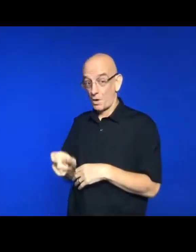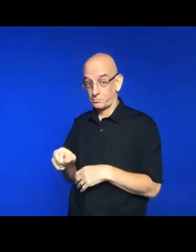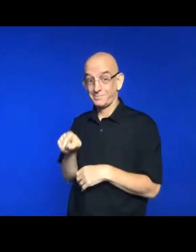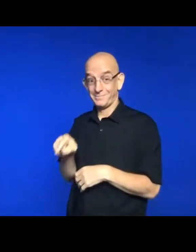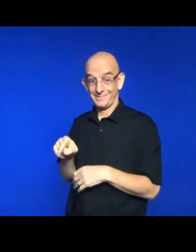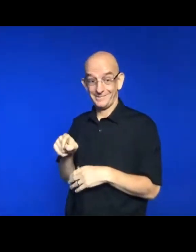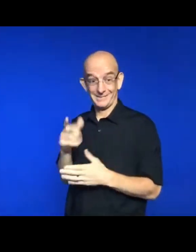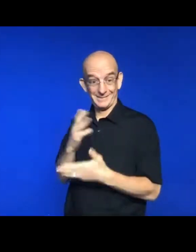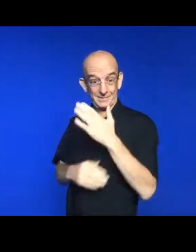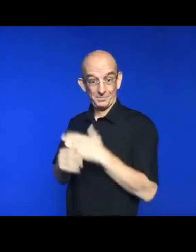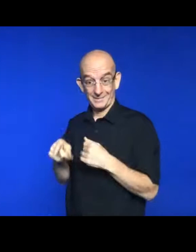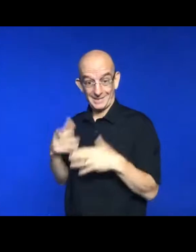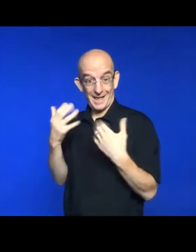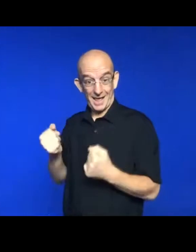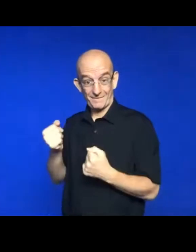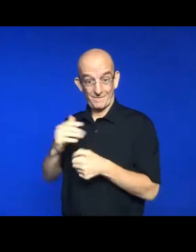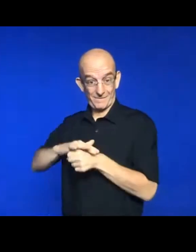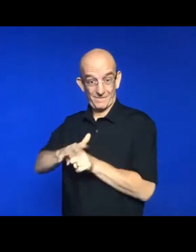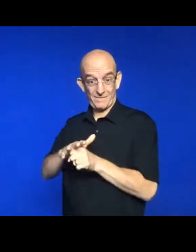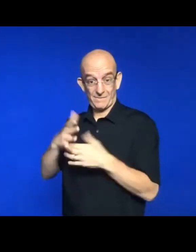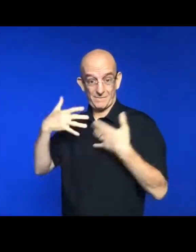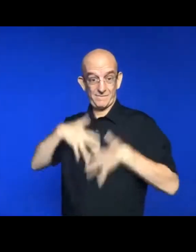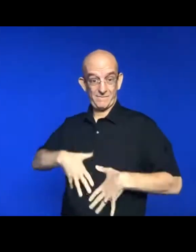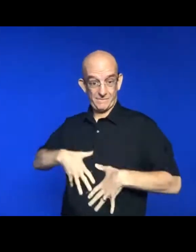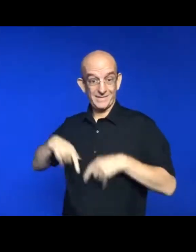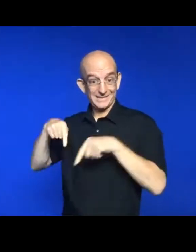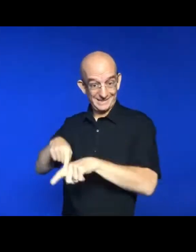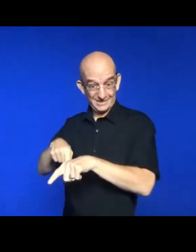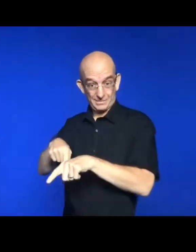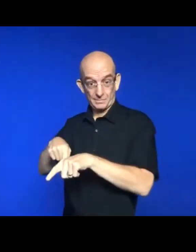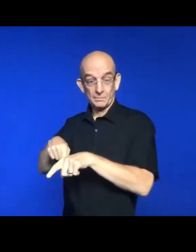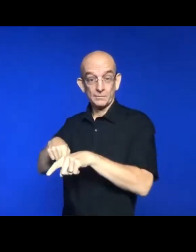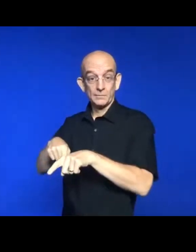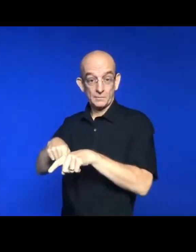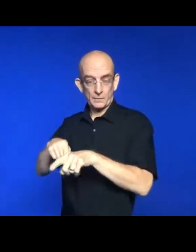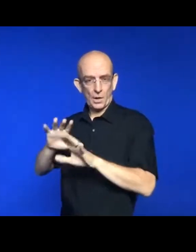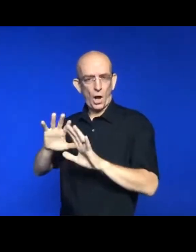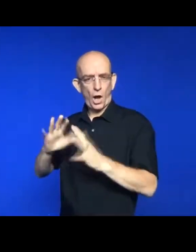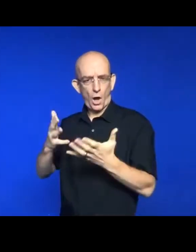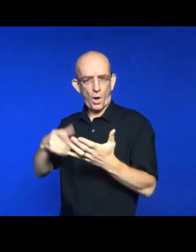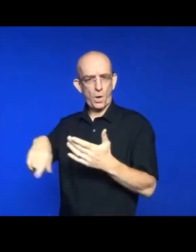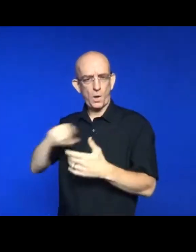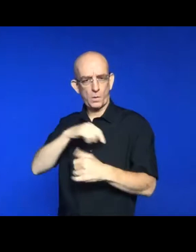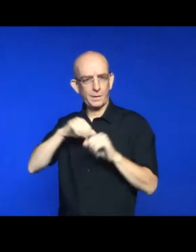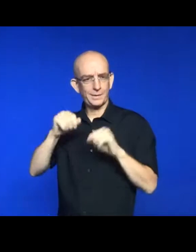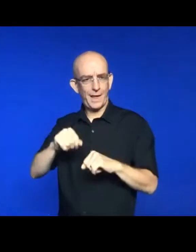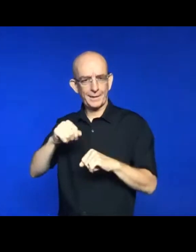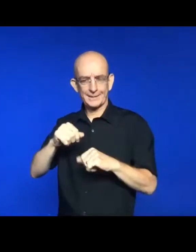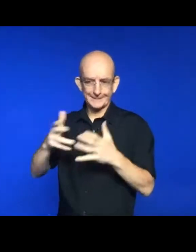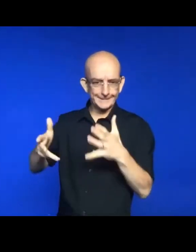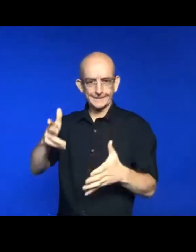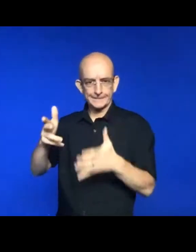COVID-19, to how we can address that, the issue of developing